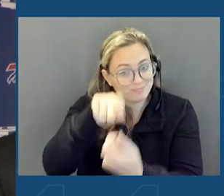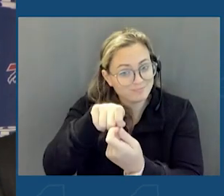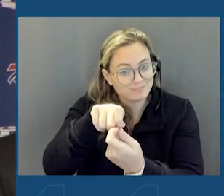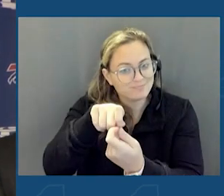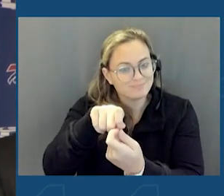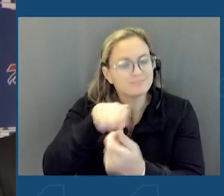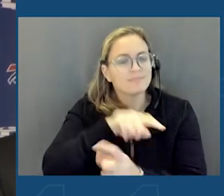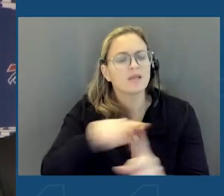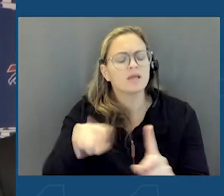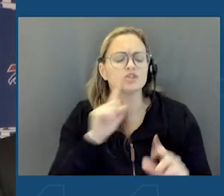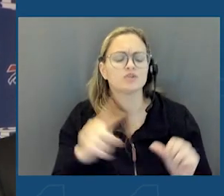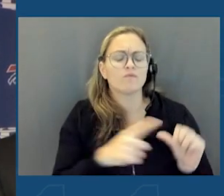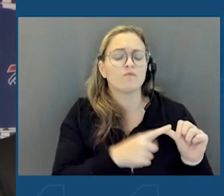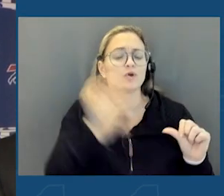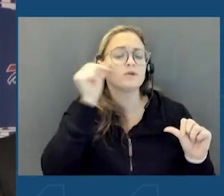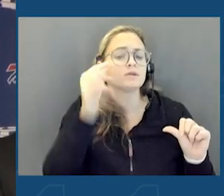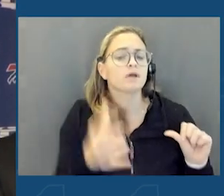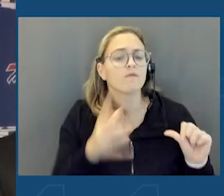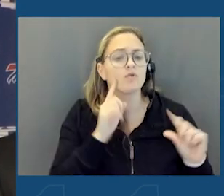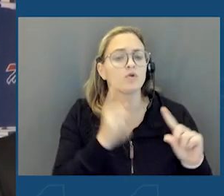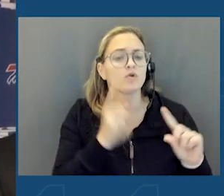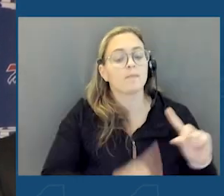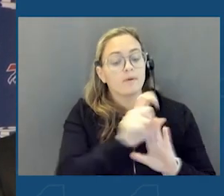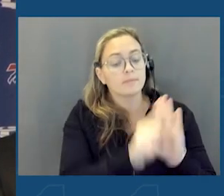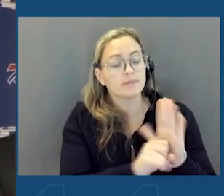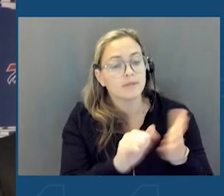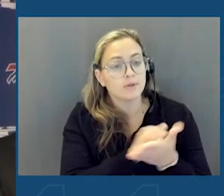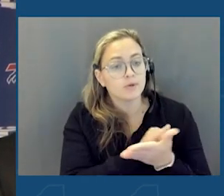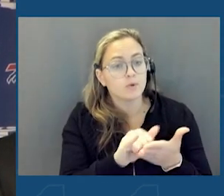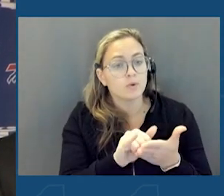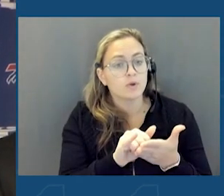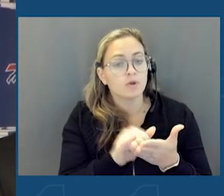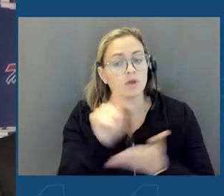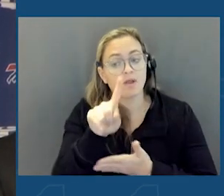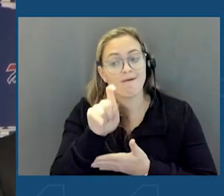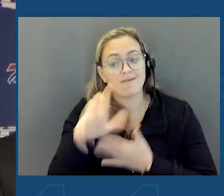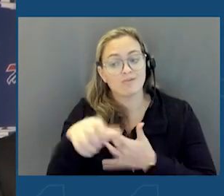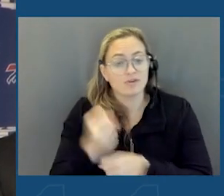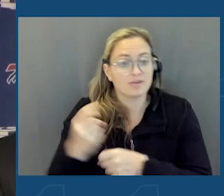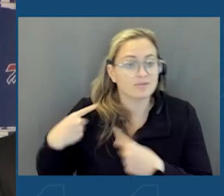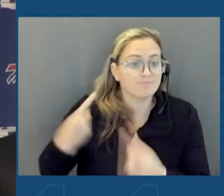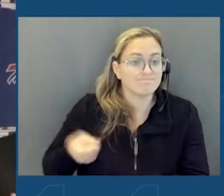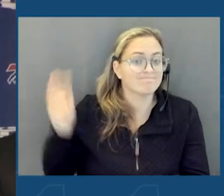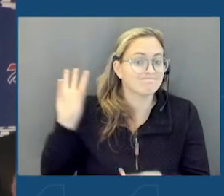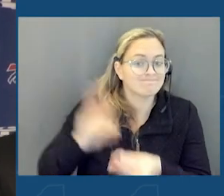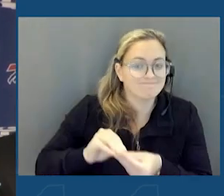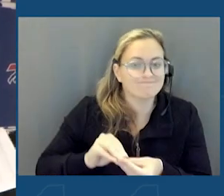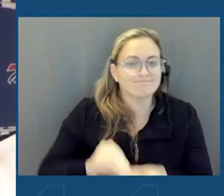Hochul is the first governor from upstate New York in over 100 years.